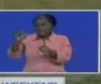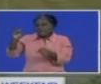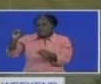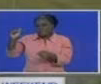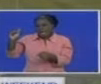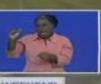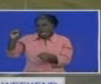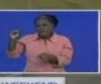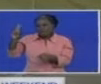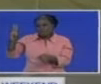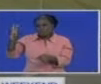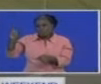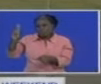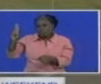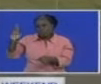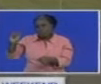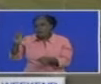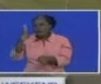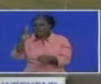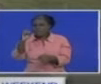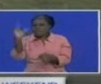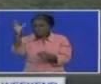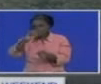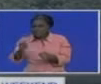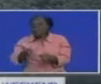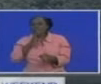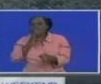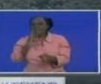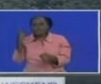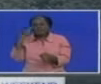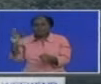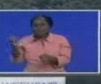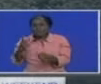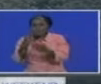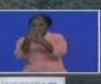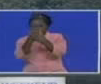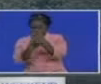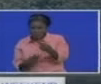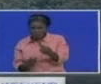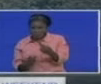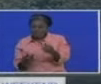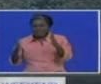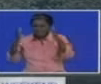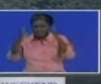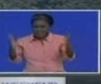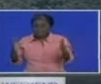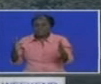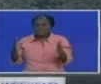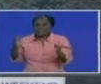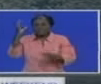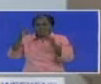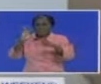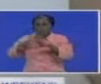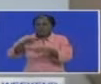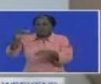which accounts for about 14% of the city's water needs. Both dams largely depend on the Aberdare Ranges as their